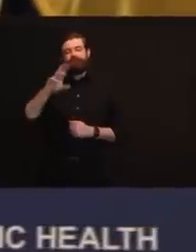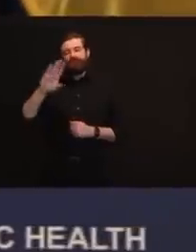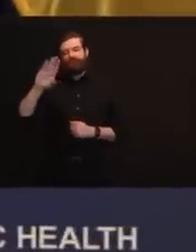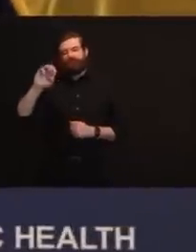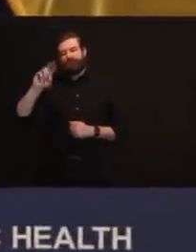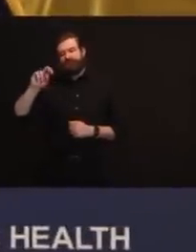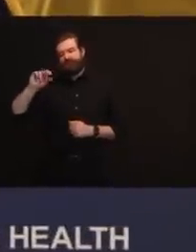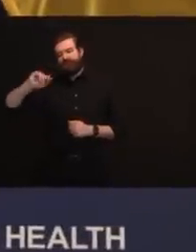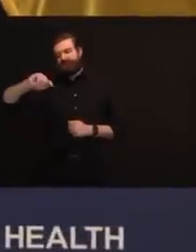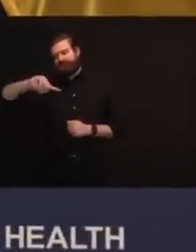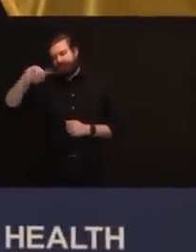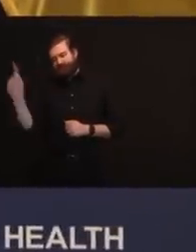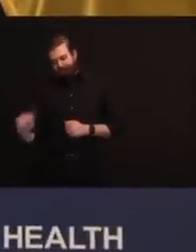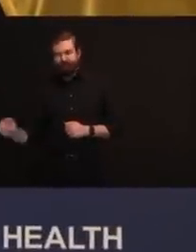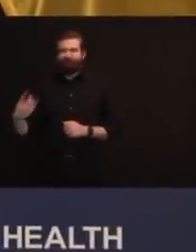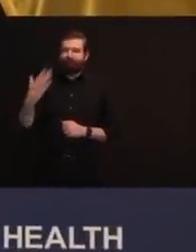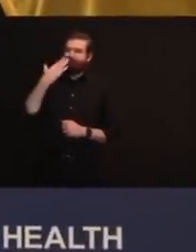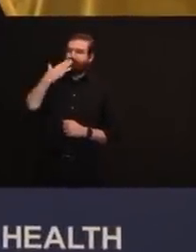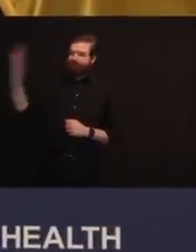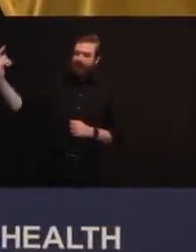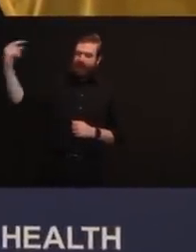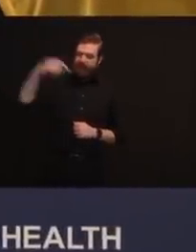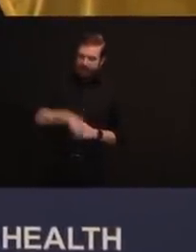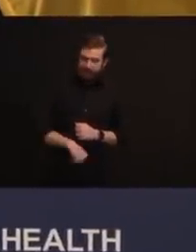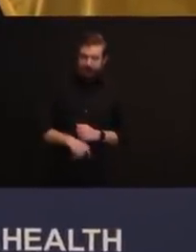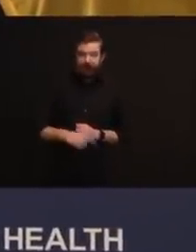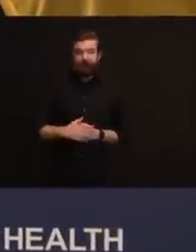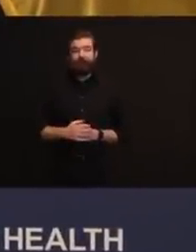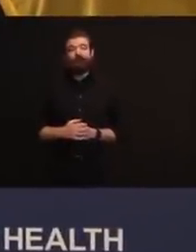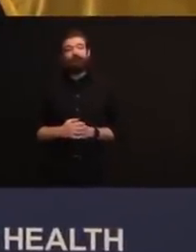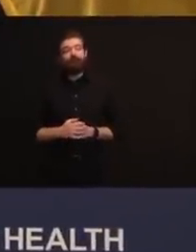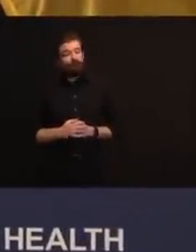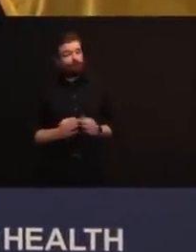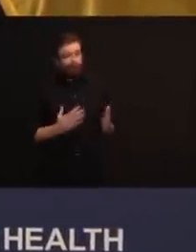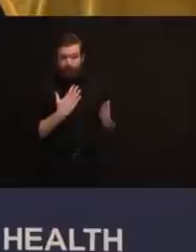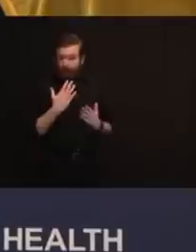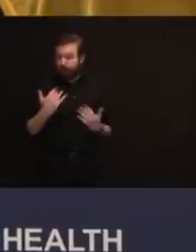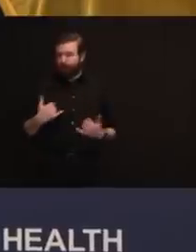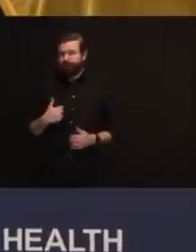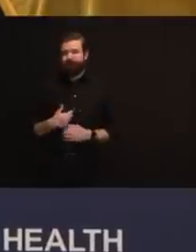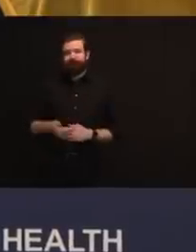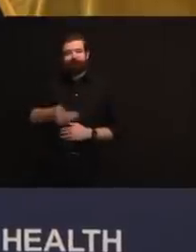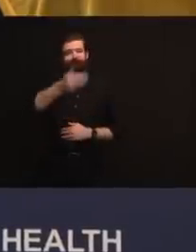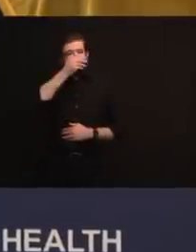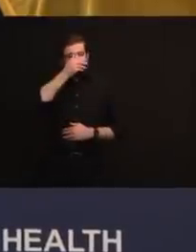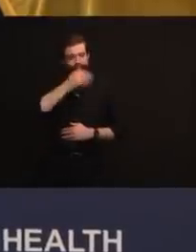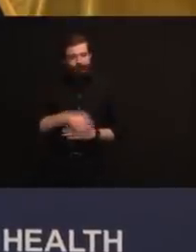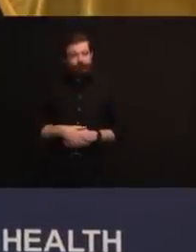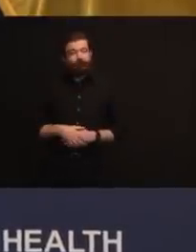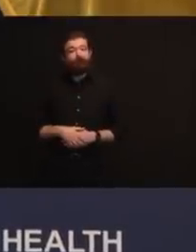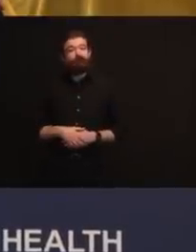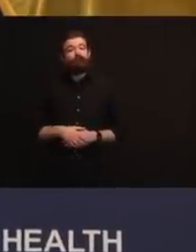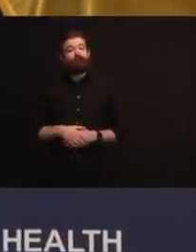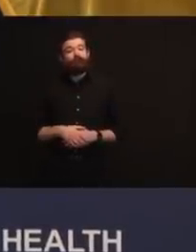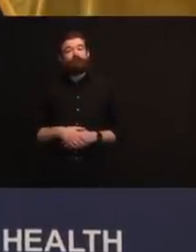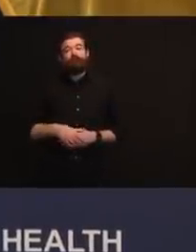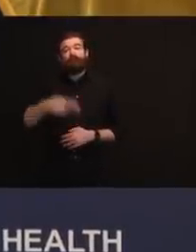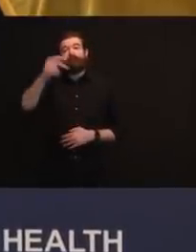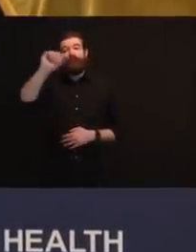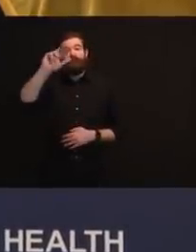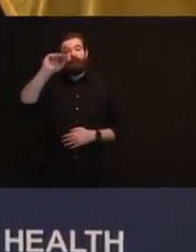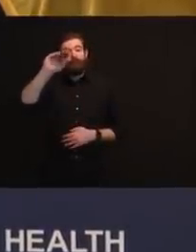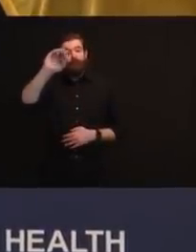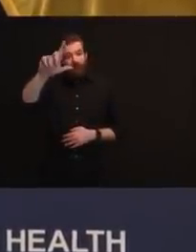Thank you each. Pat, as always, Jared, Paramel, Mahan, again, will be virtual tomorrow, Sunday,